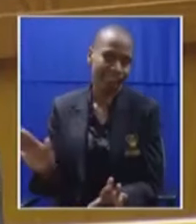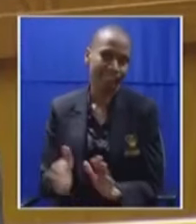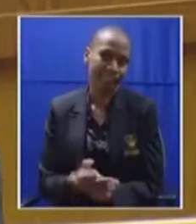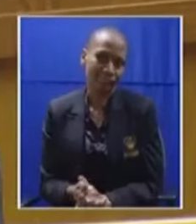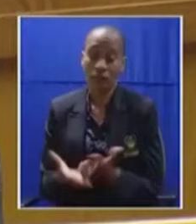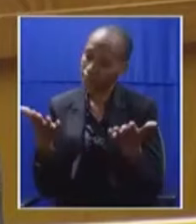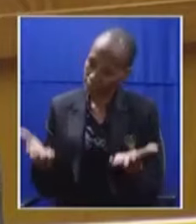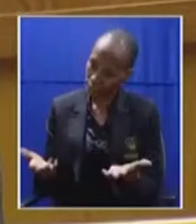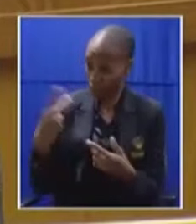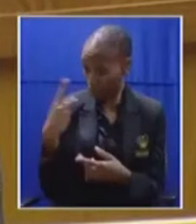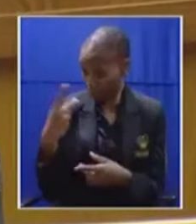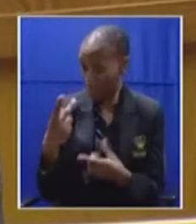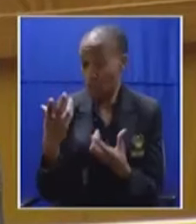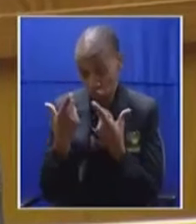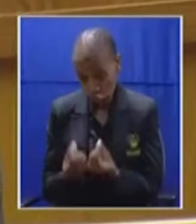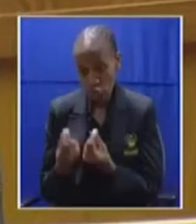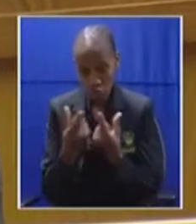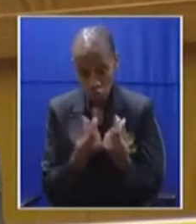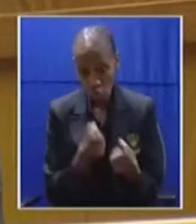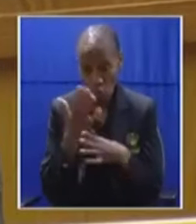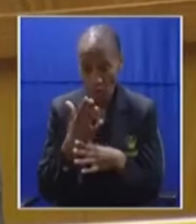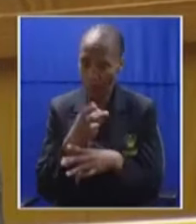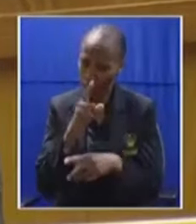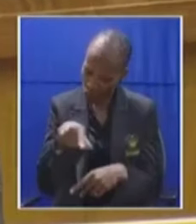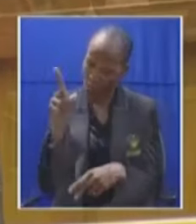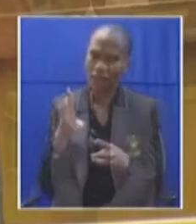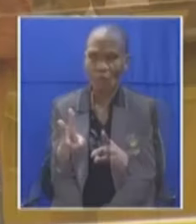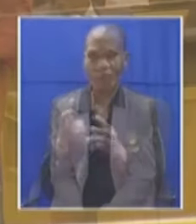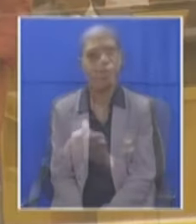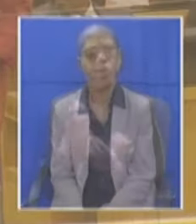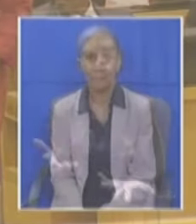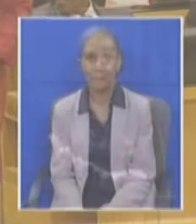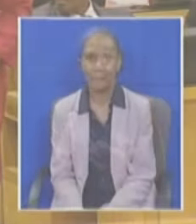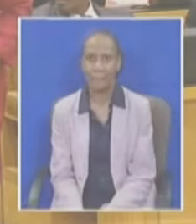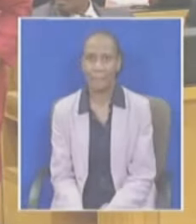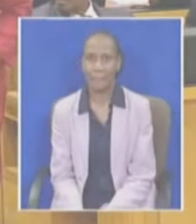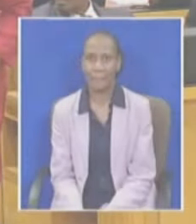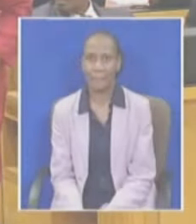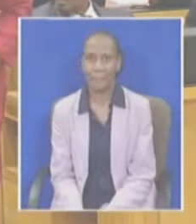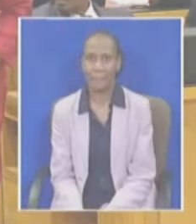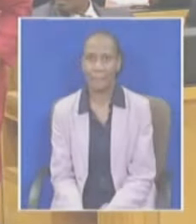let us do the right thing as parents of our children in South Africa. Thank you very much.